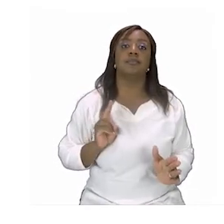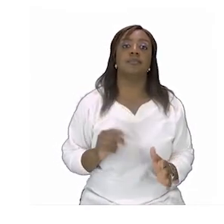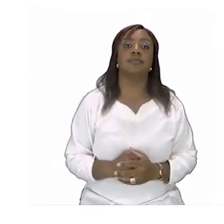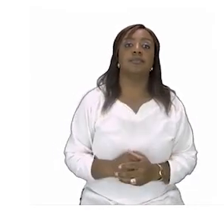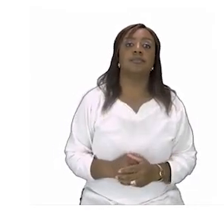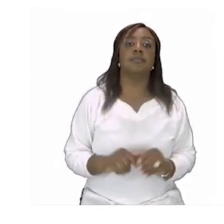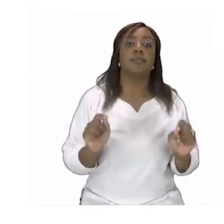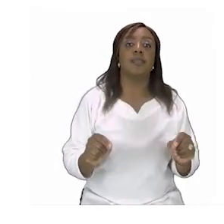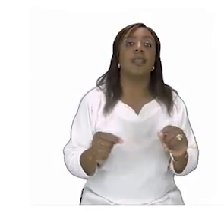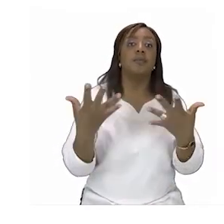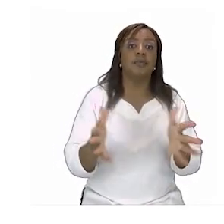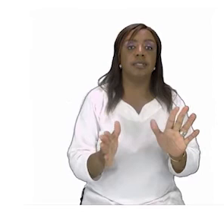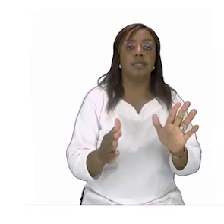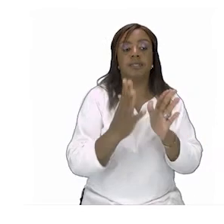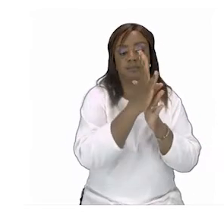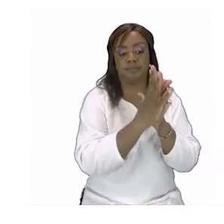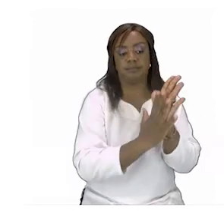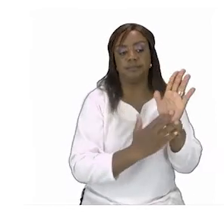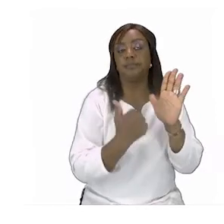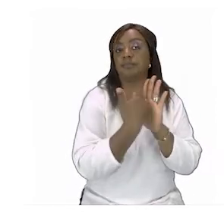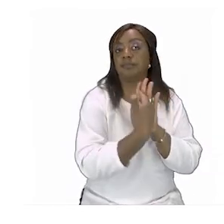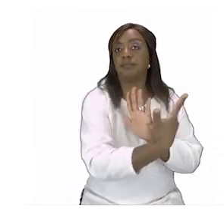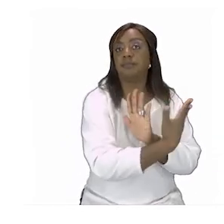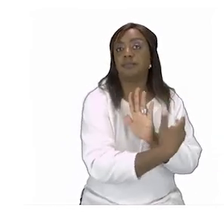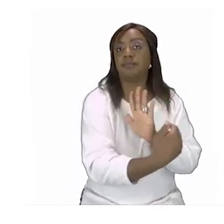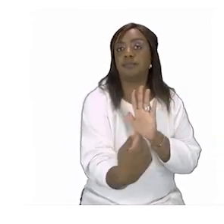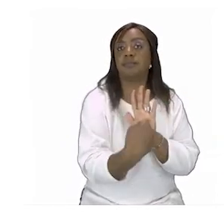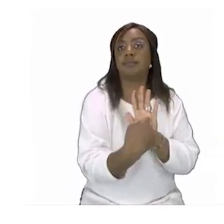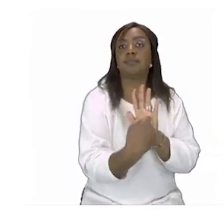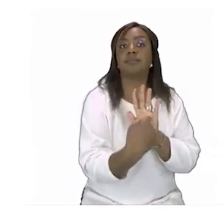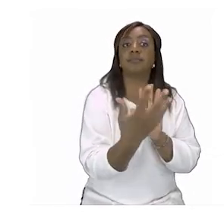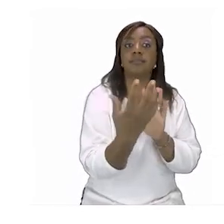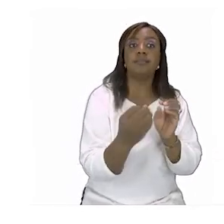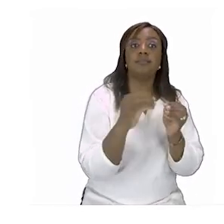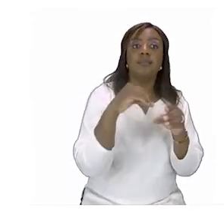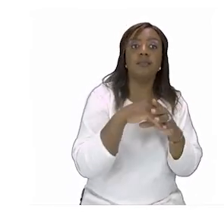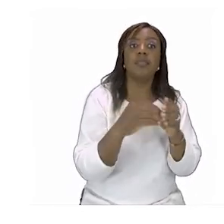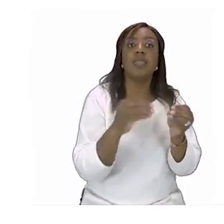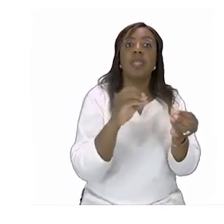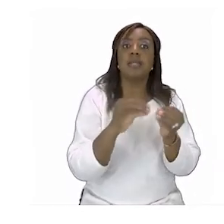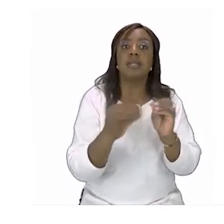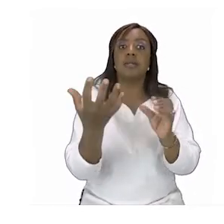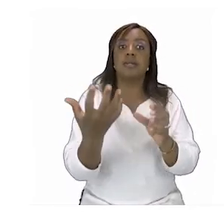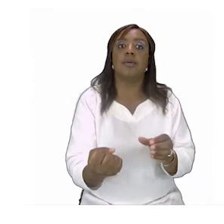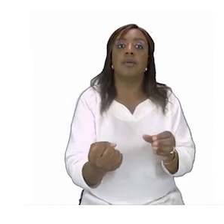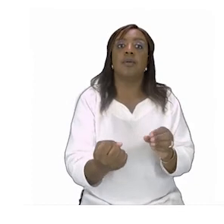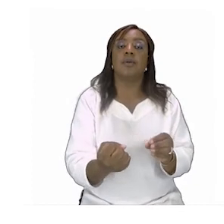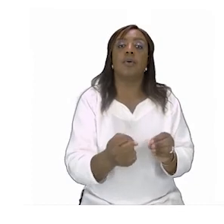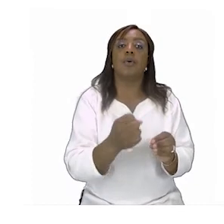table below. In the middle of this table, we have numbers. We have